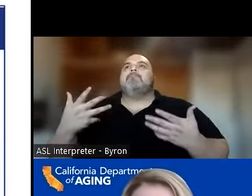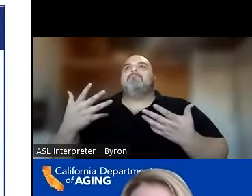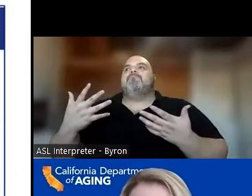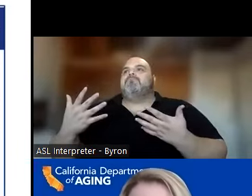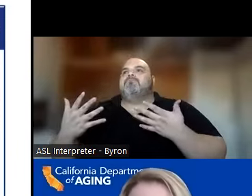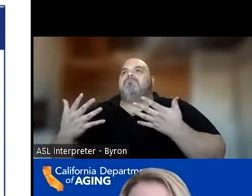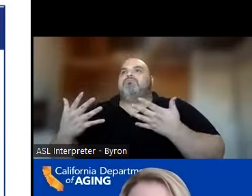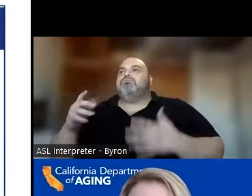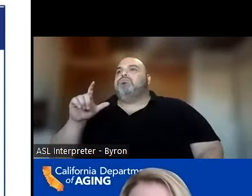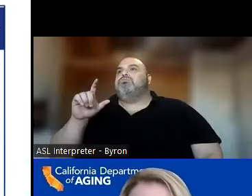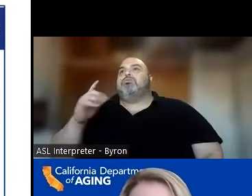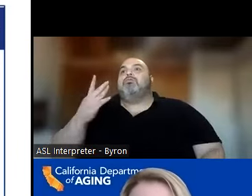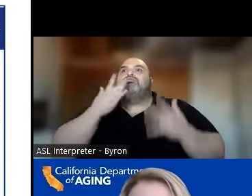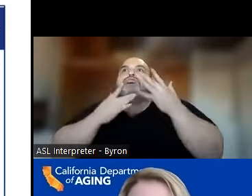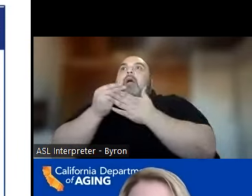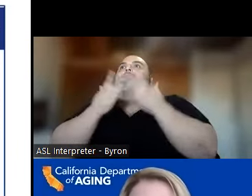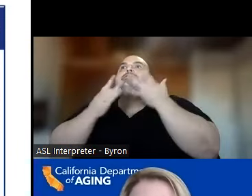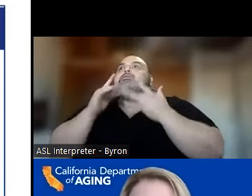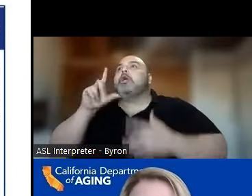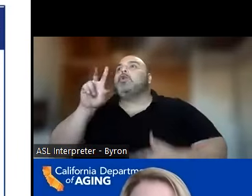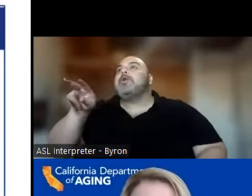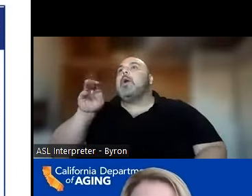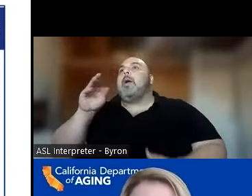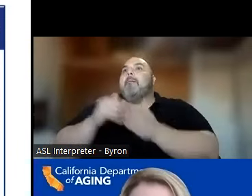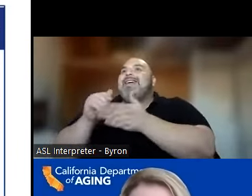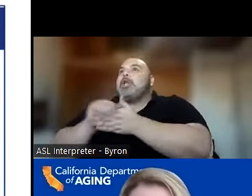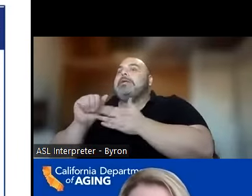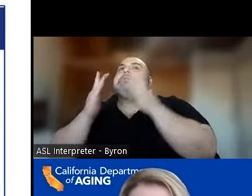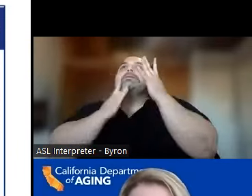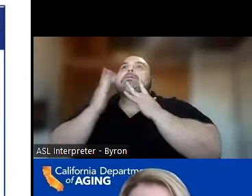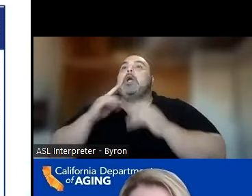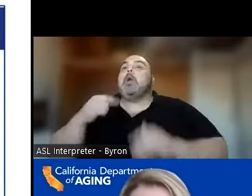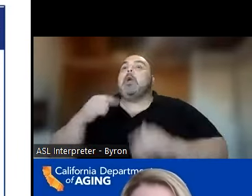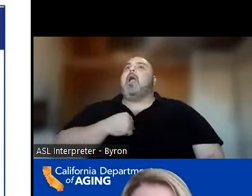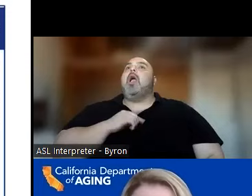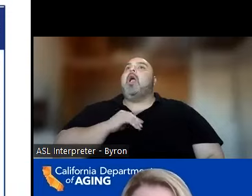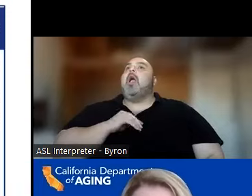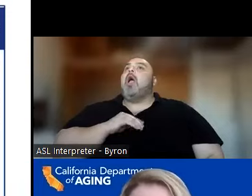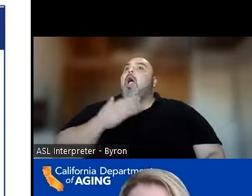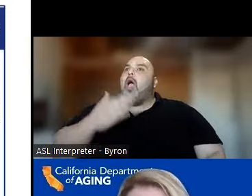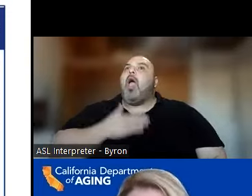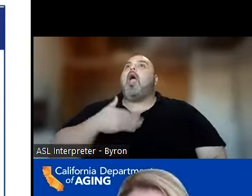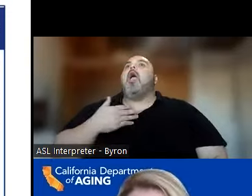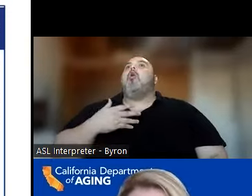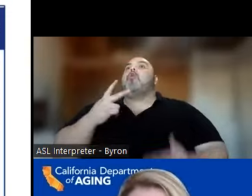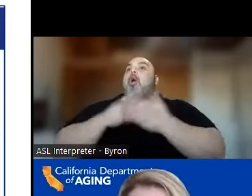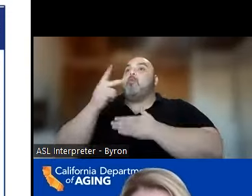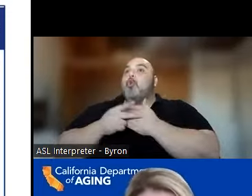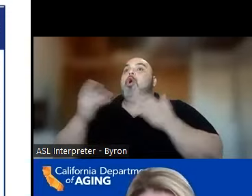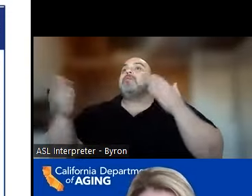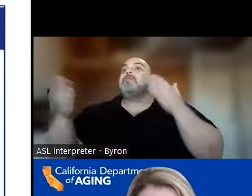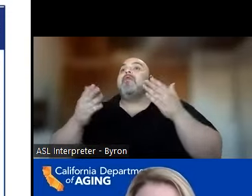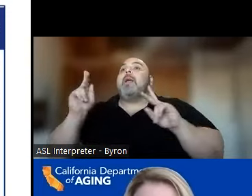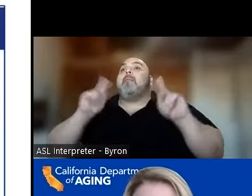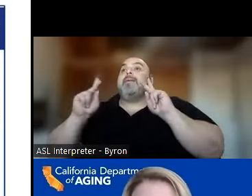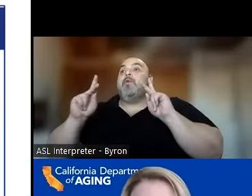shortfall of $22 million, we are really pleased that the programs serving older adults, people with disabilities,